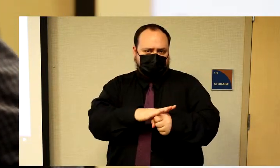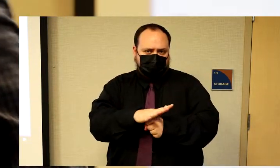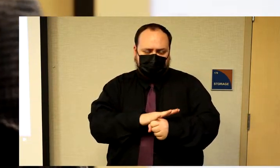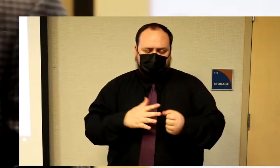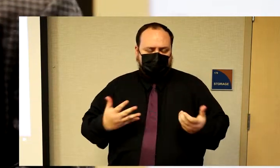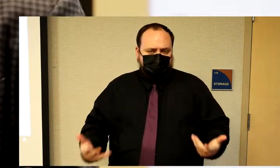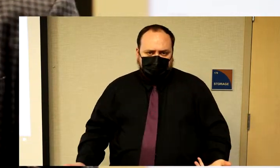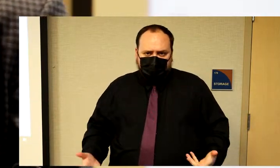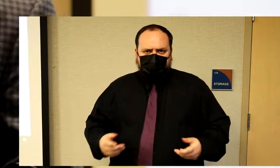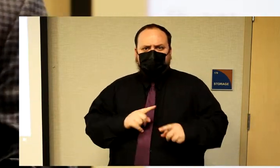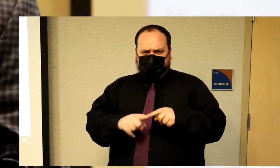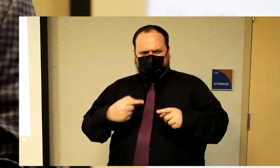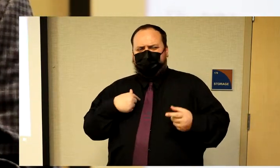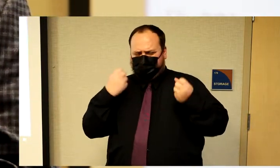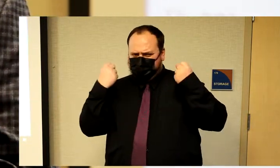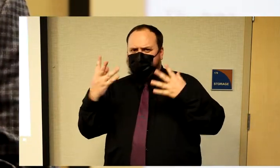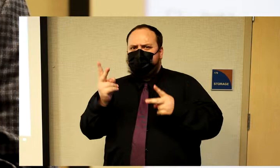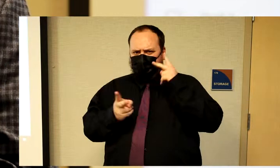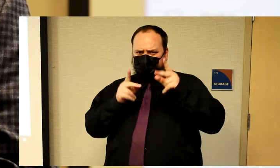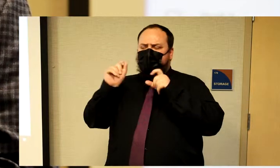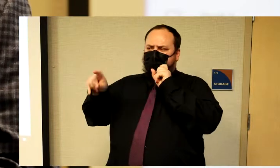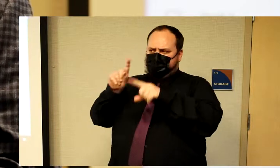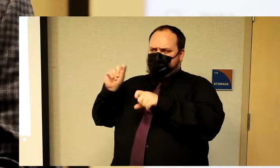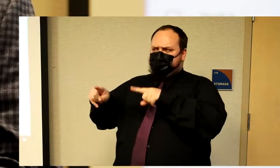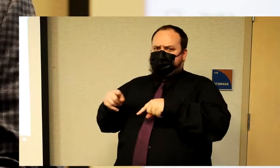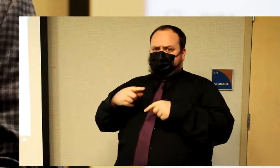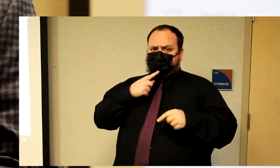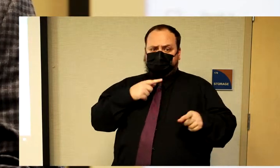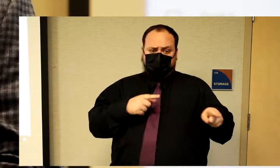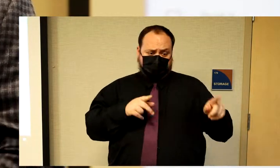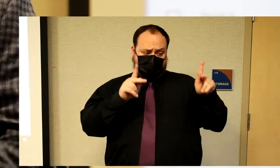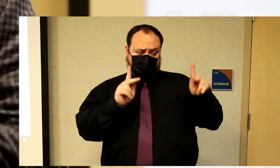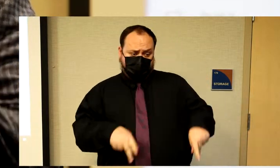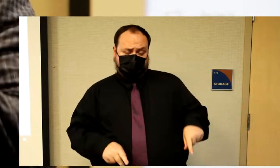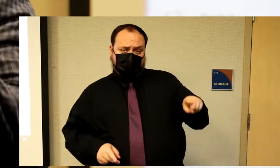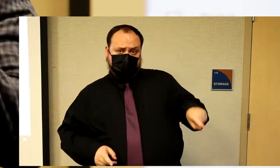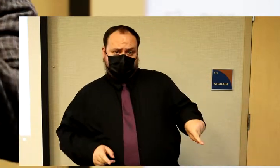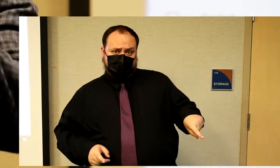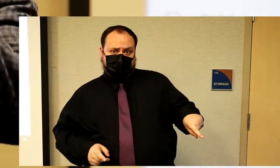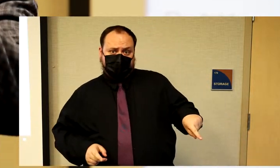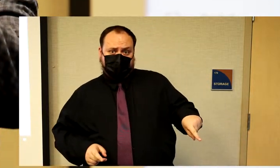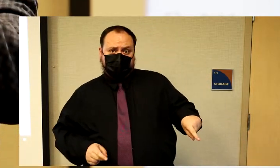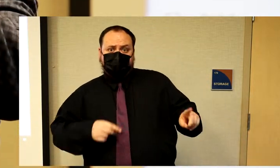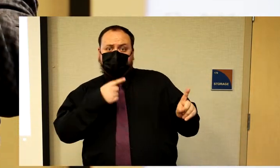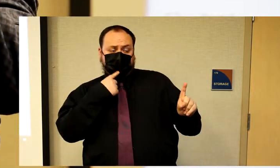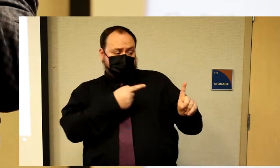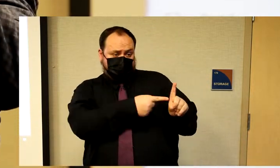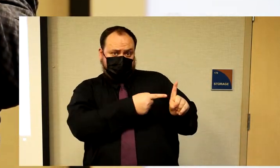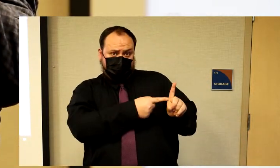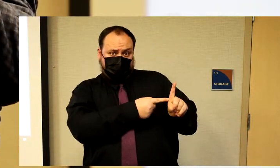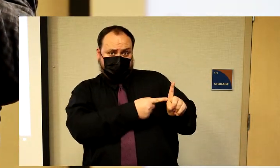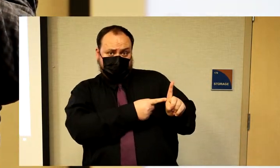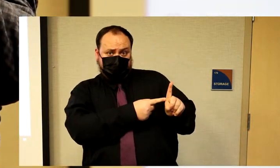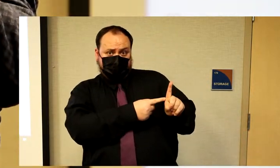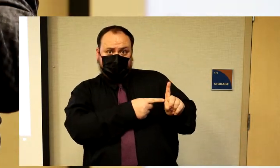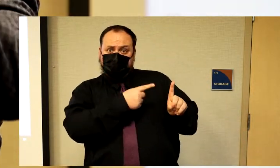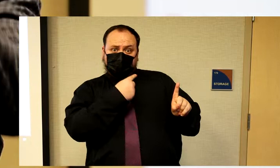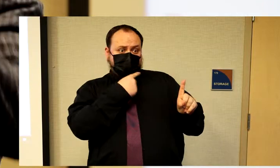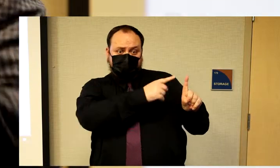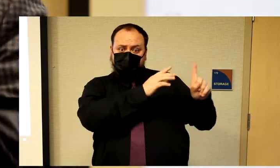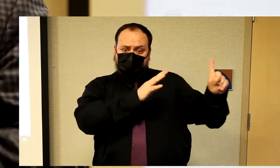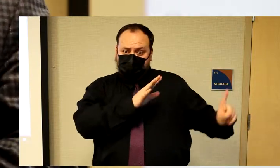this question quite a bit. A constituent who ends up in a